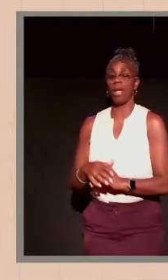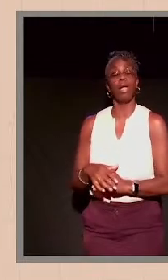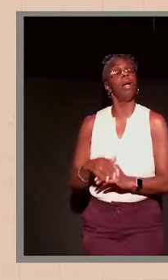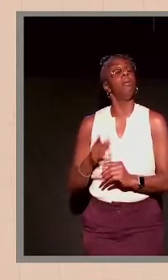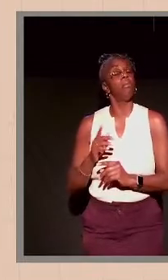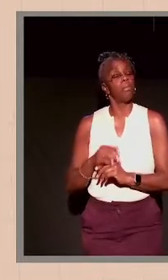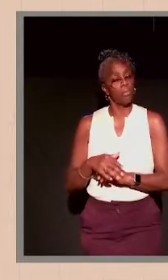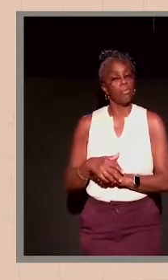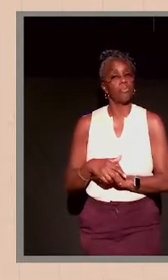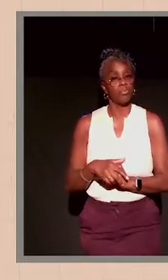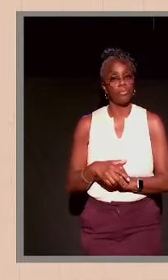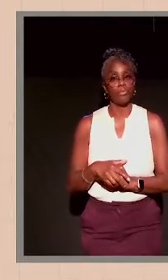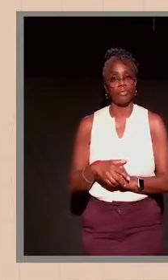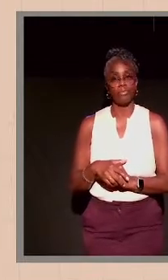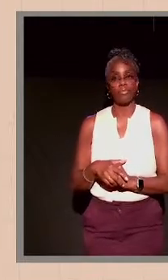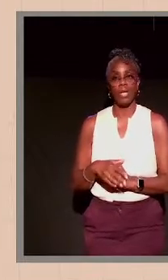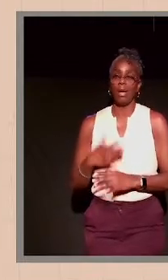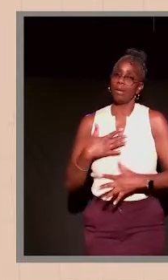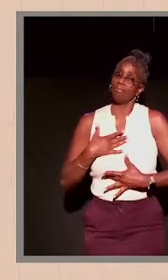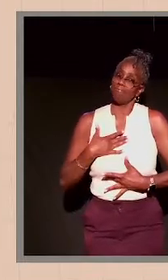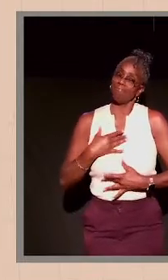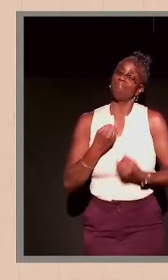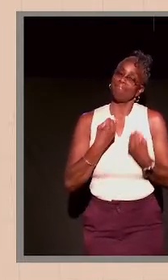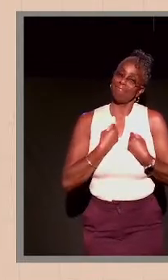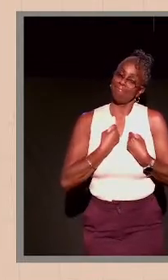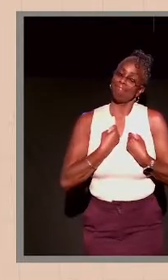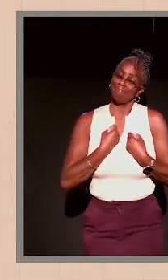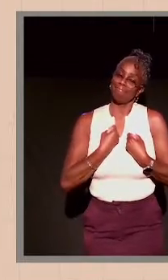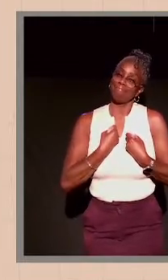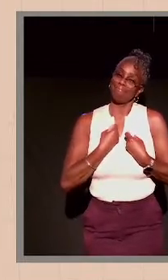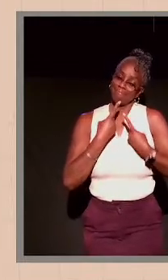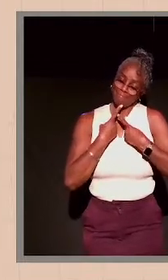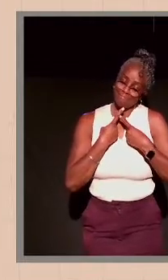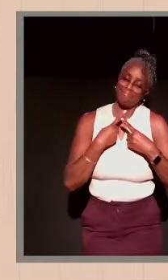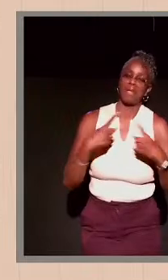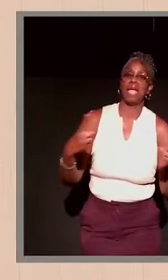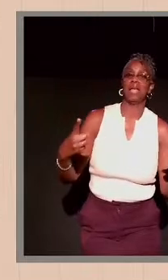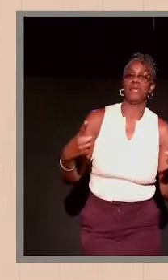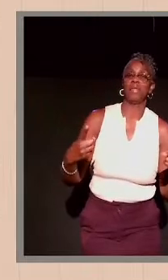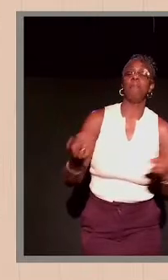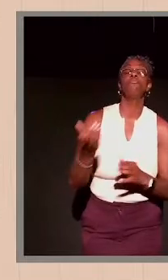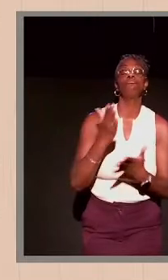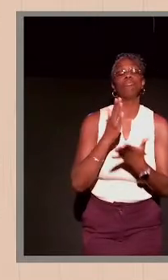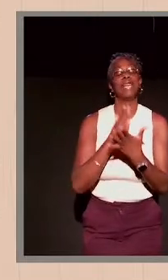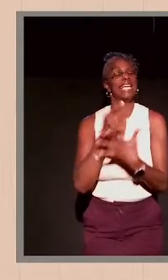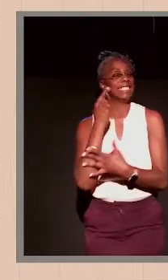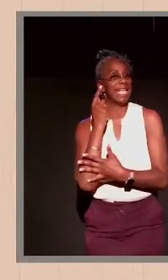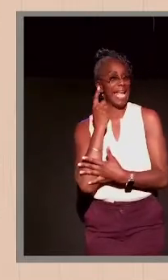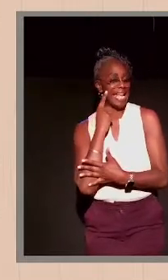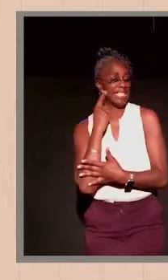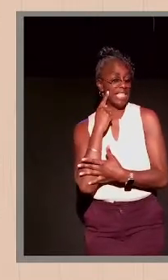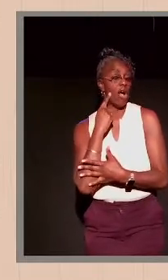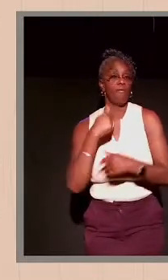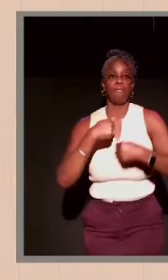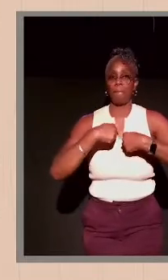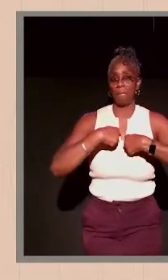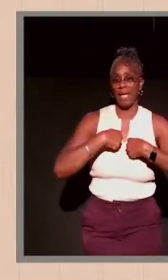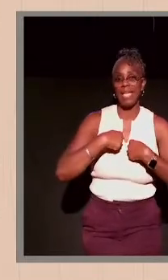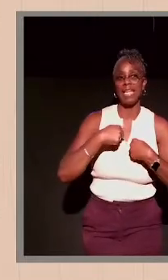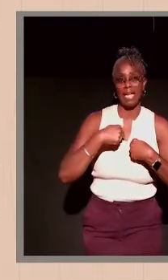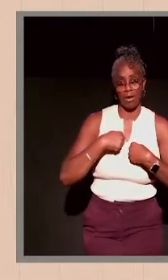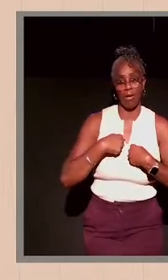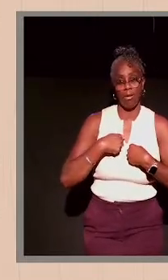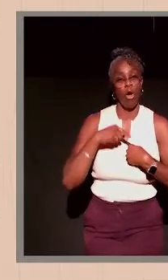have to confess that is a much easier way for me to